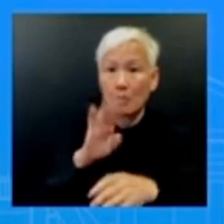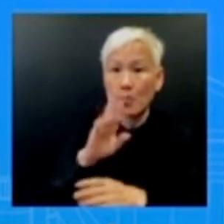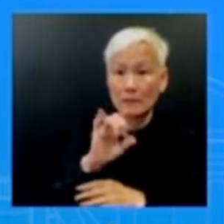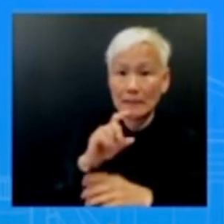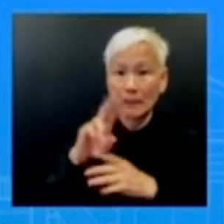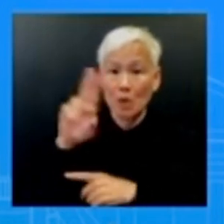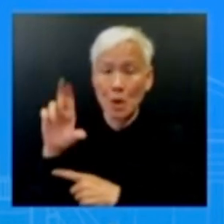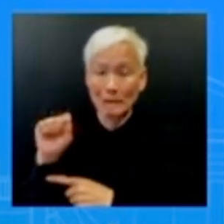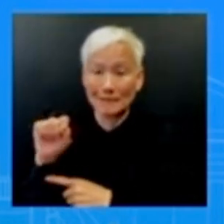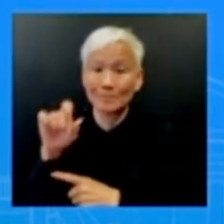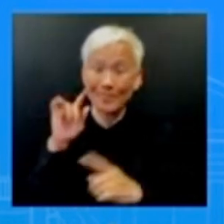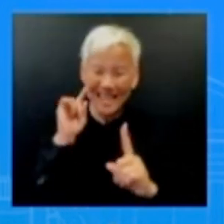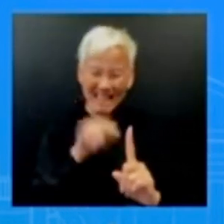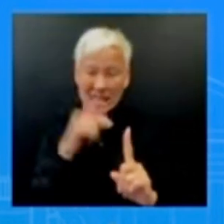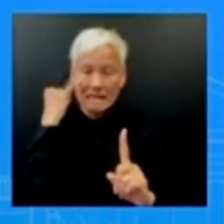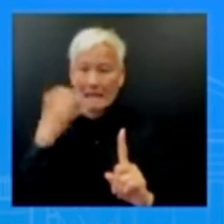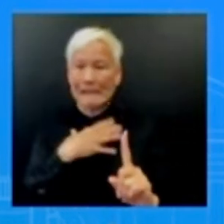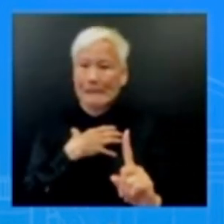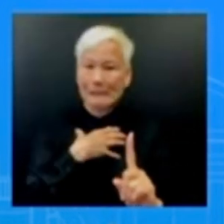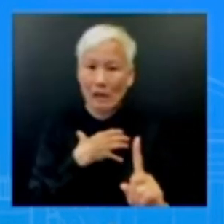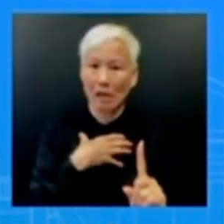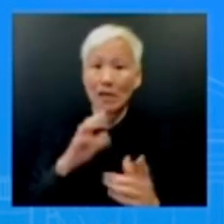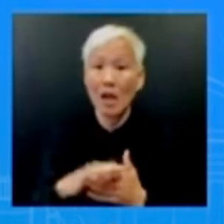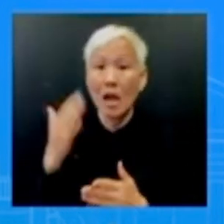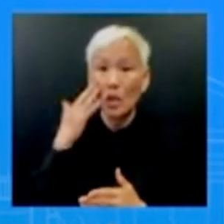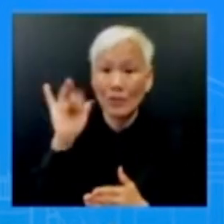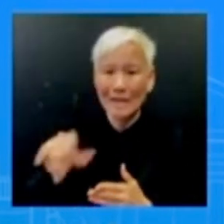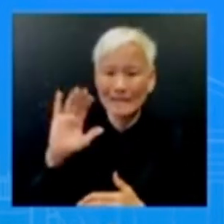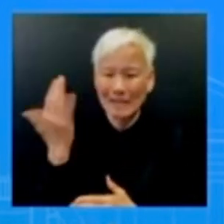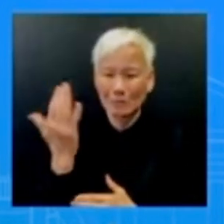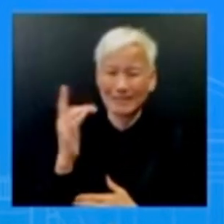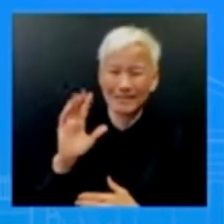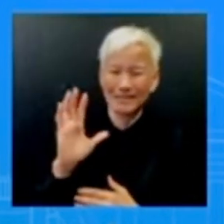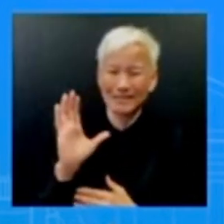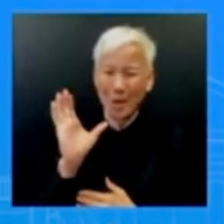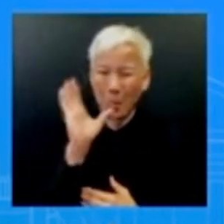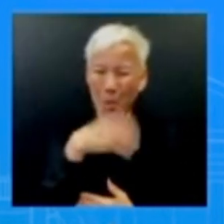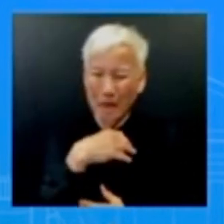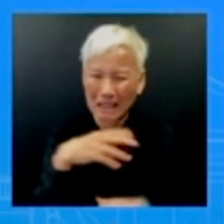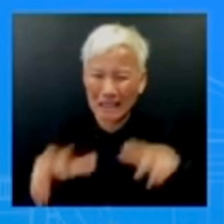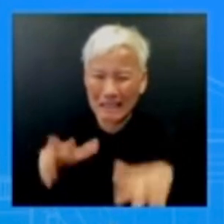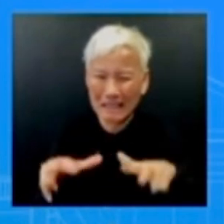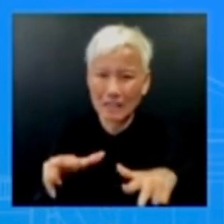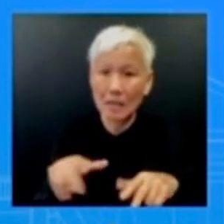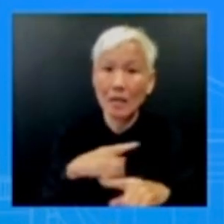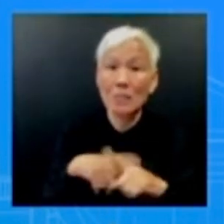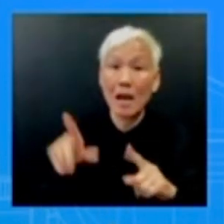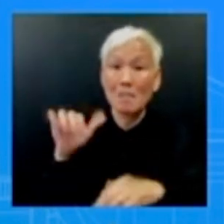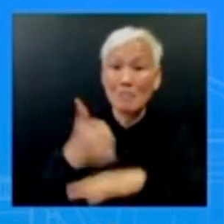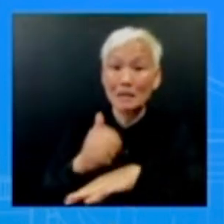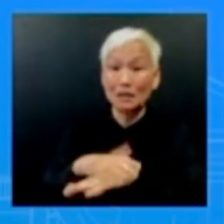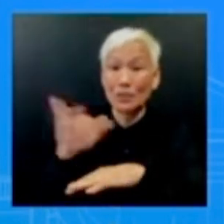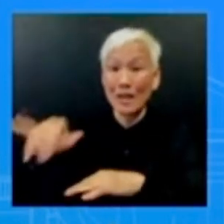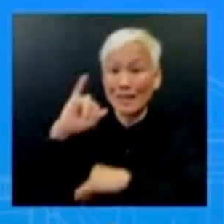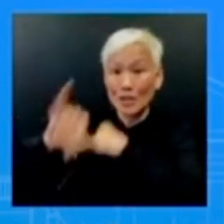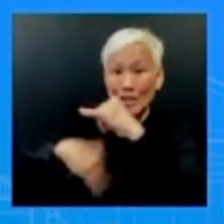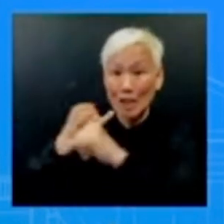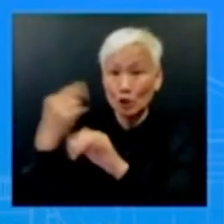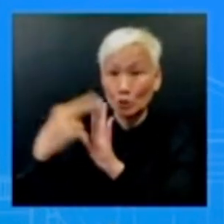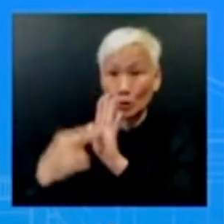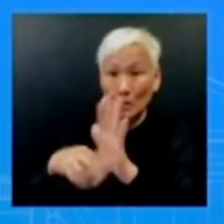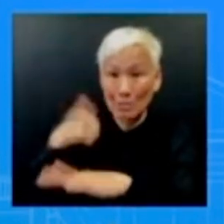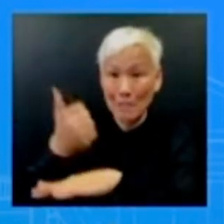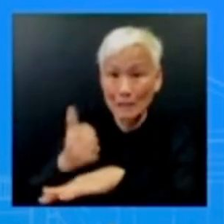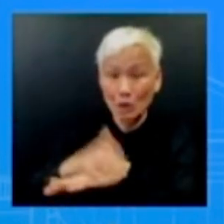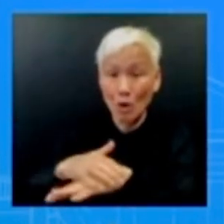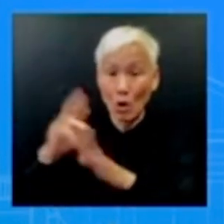a wonky term, but this rules-based order, this international rules-based order, which so many countries helped to establish in the wake of World War